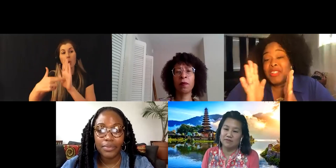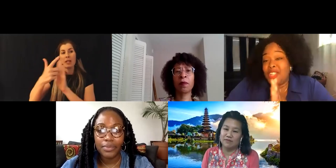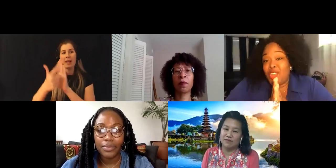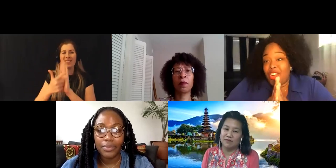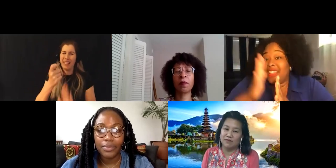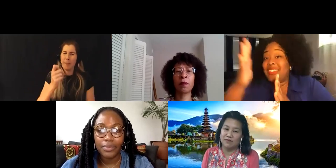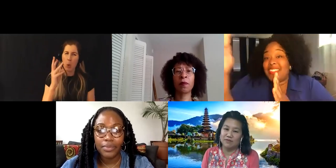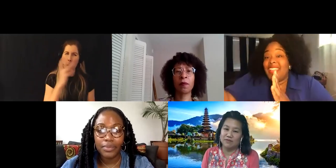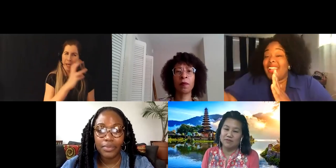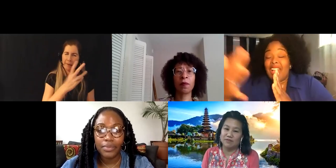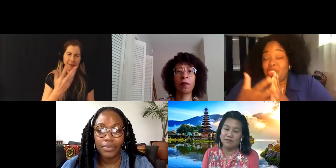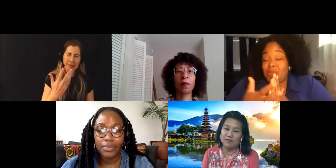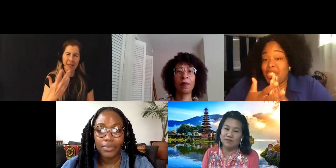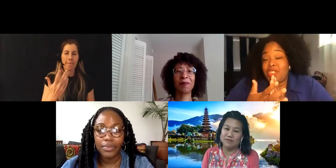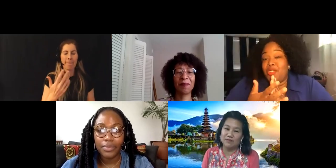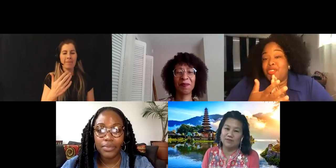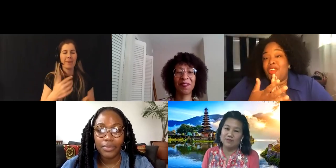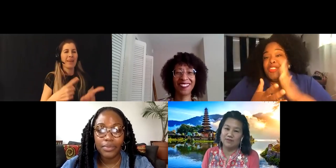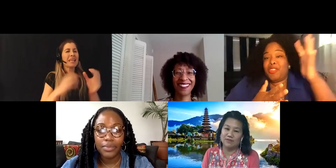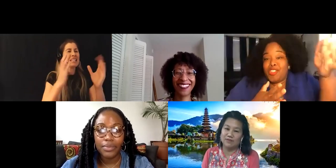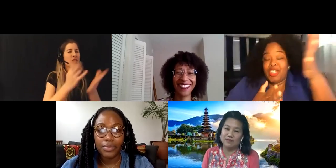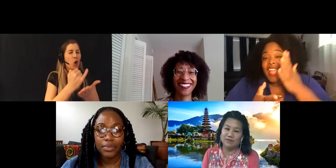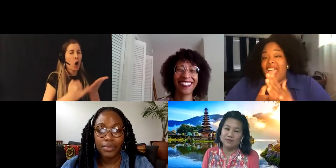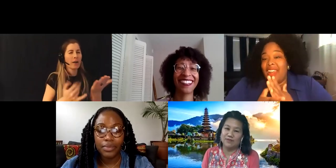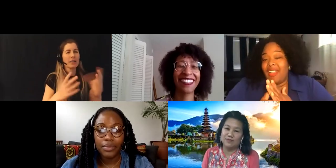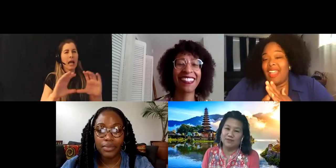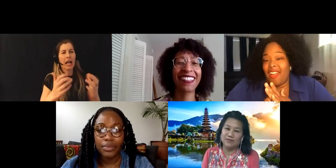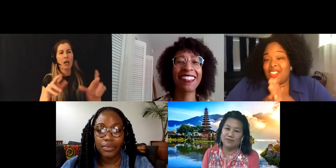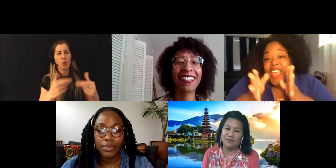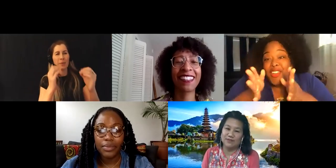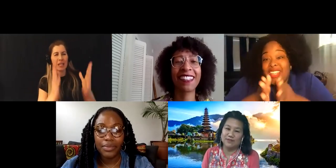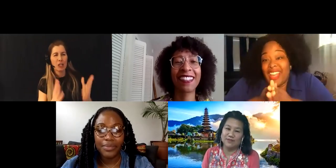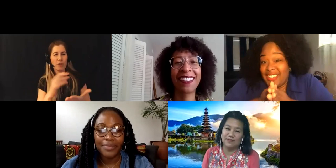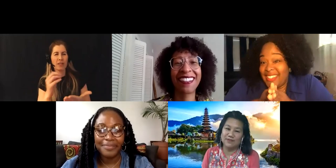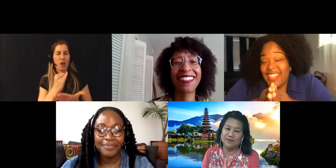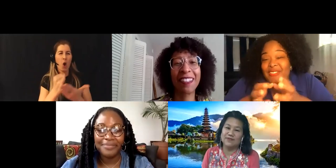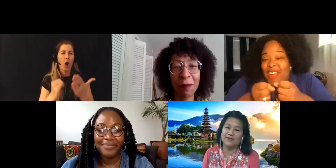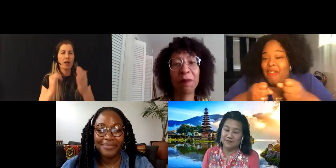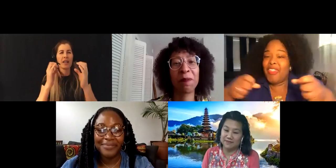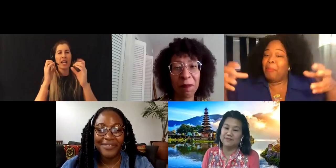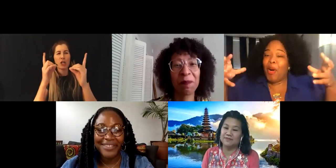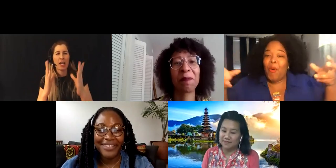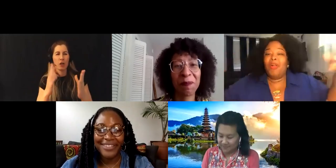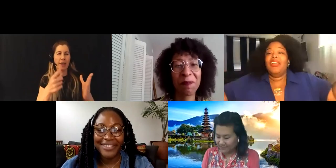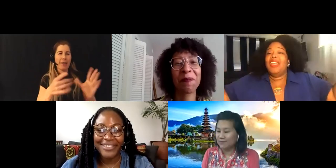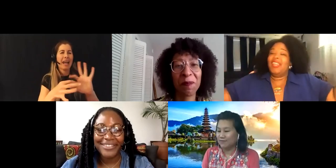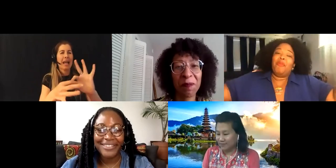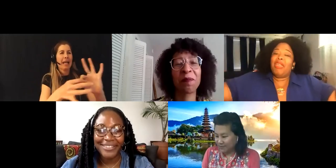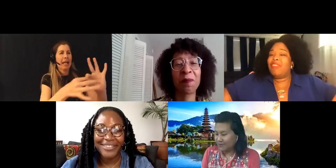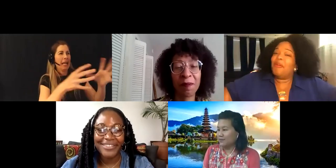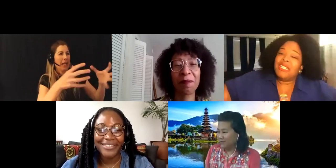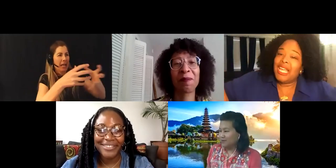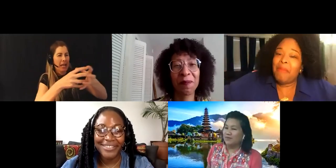really where teaching artists, classroom teachers that are using arts integration and arts educators connect. It's right around that pole in a